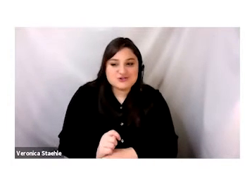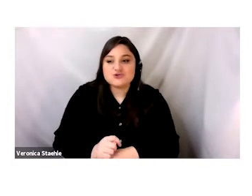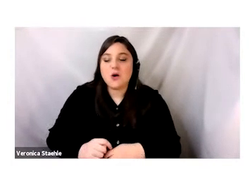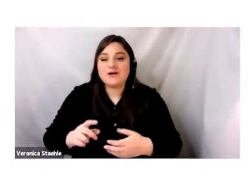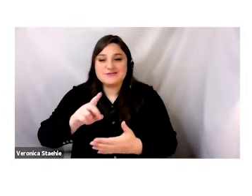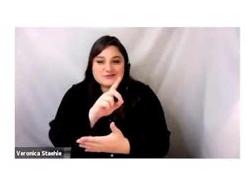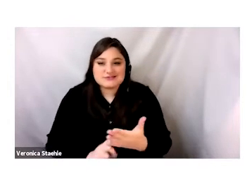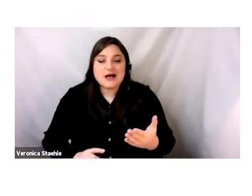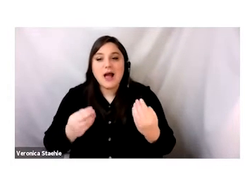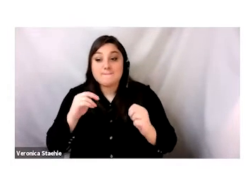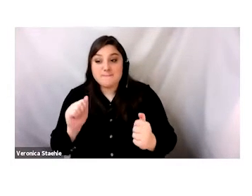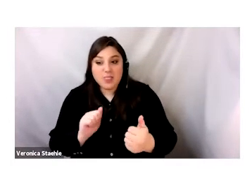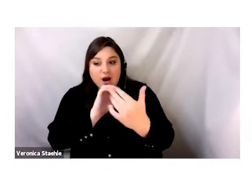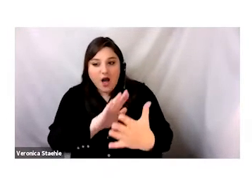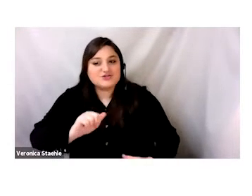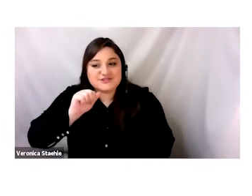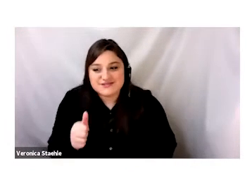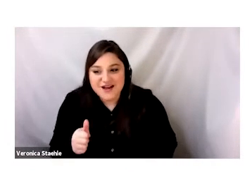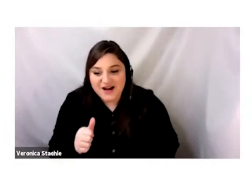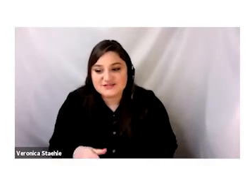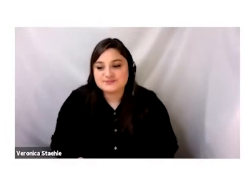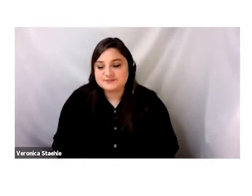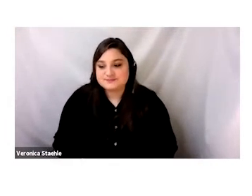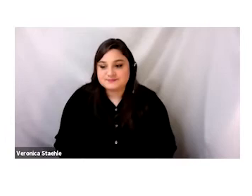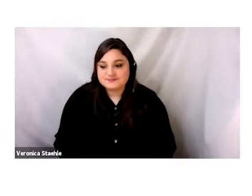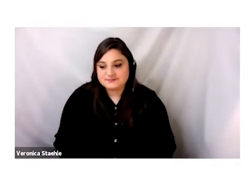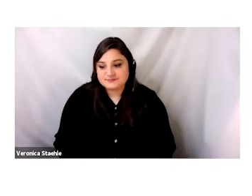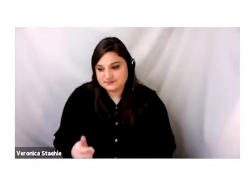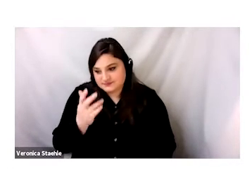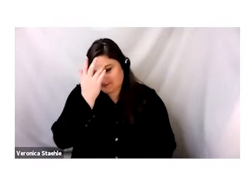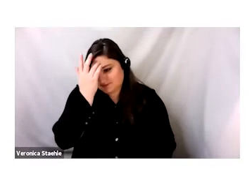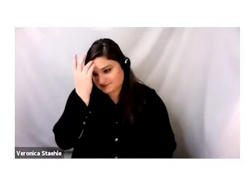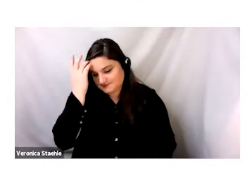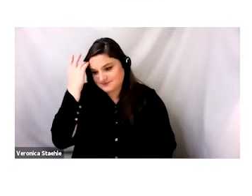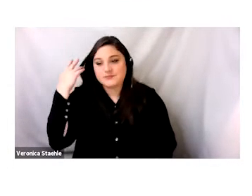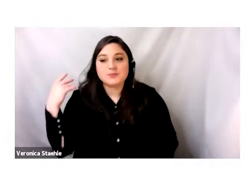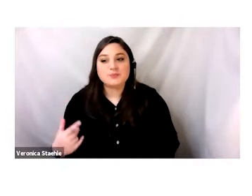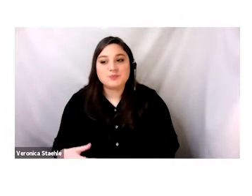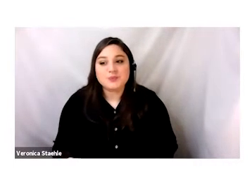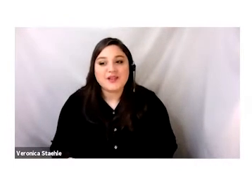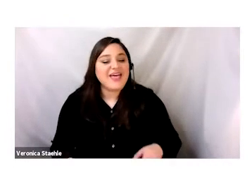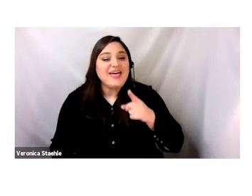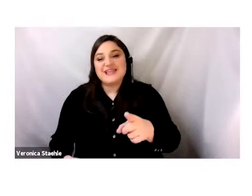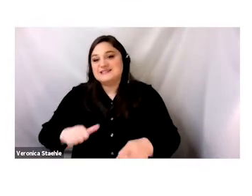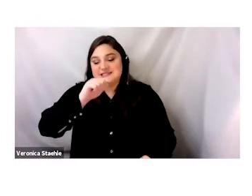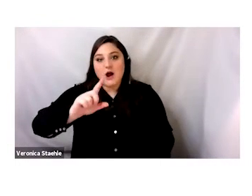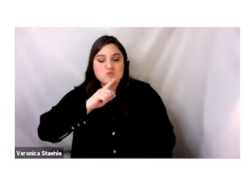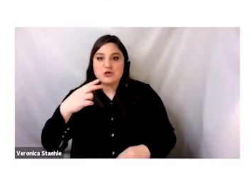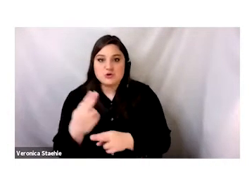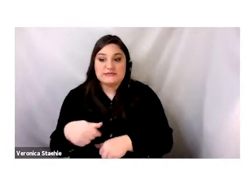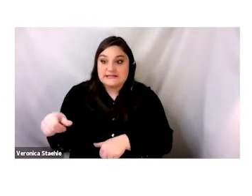if you know that methodology, or more traditional like scientific